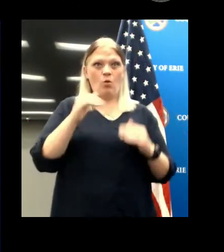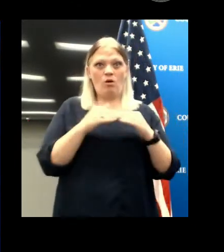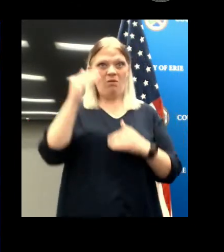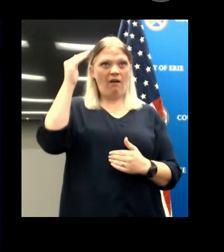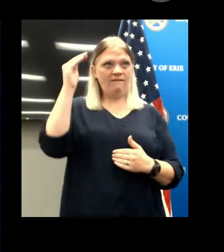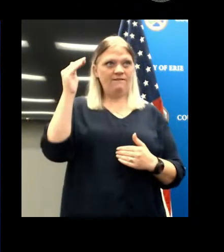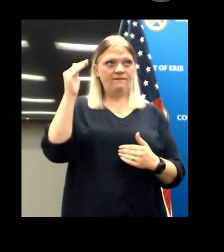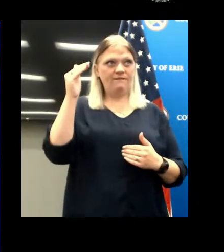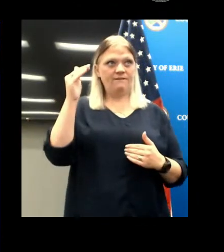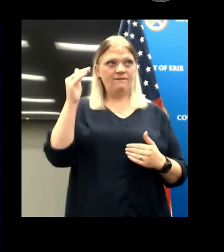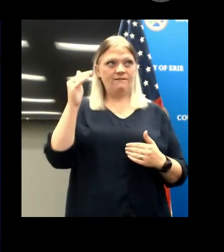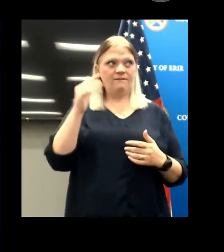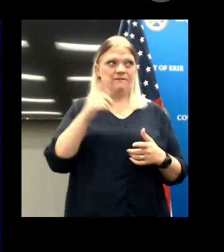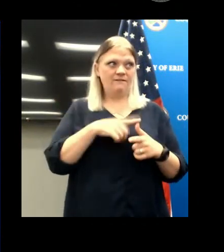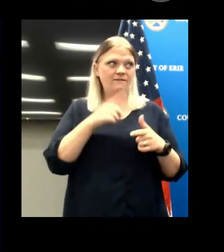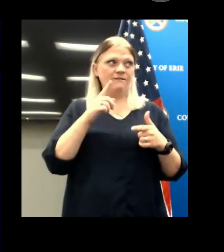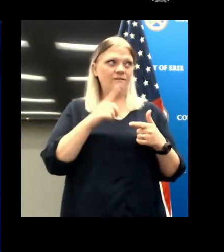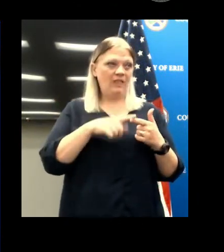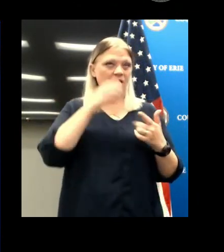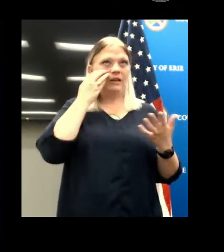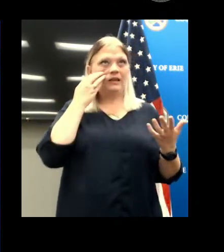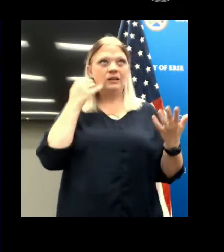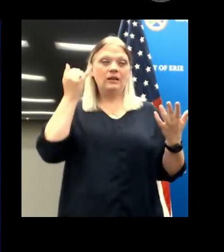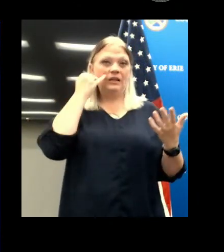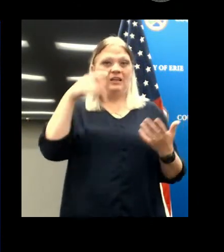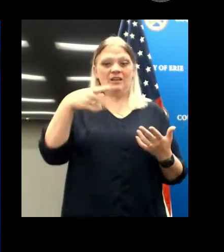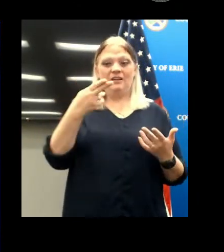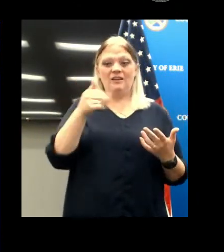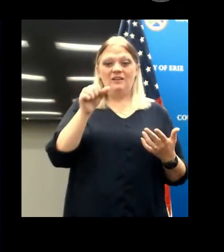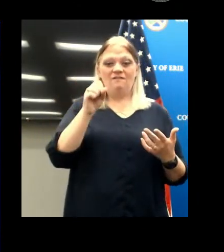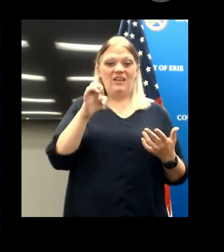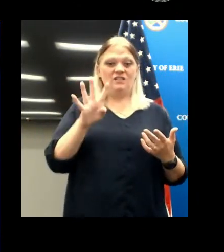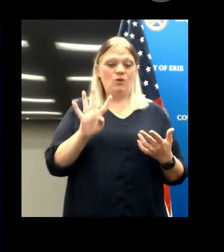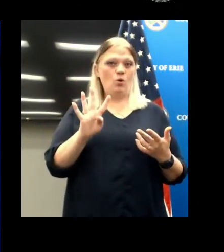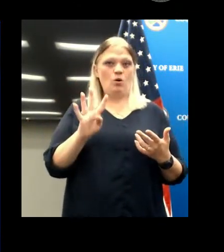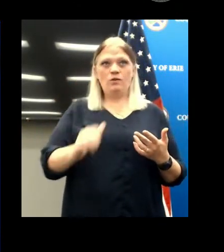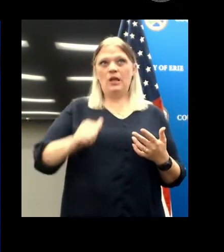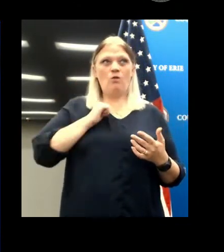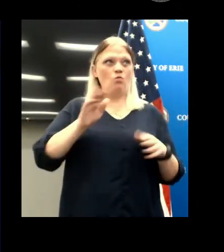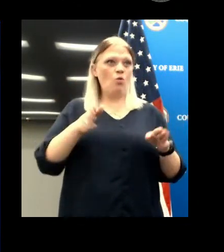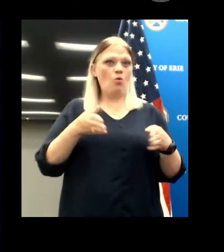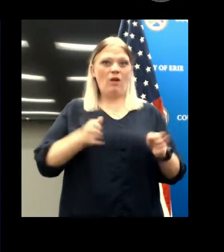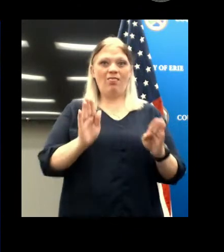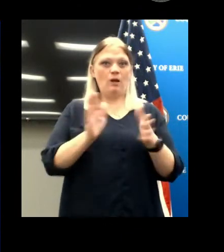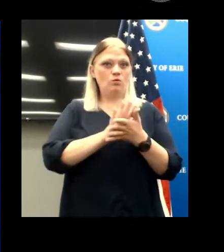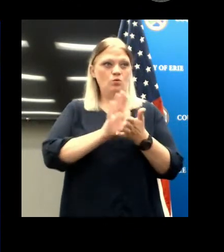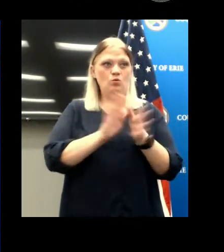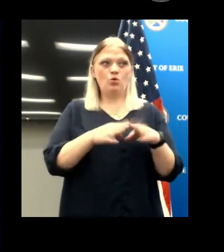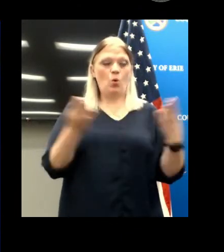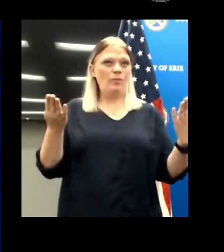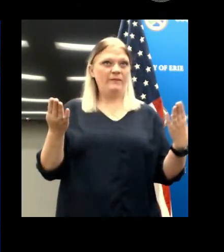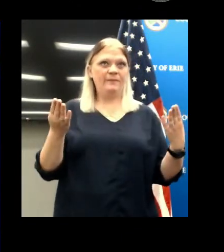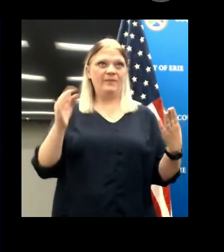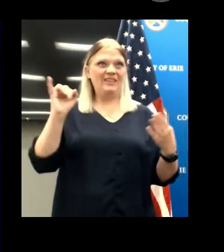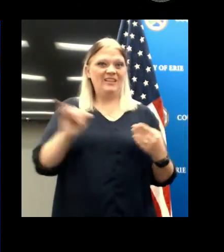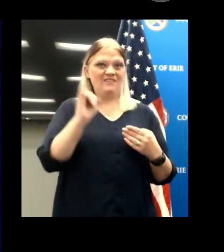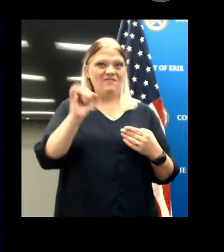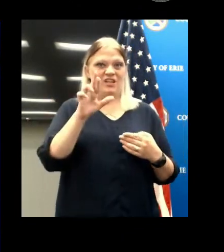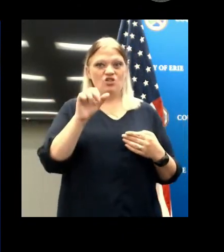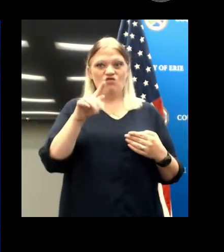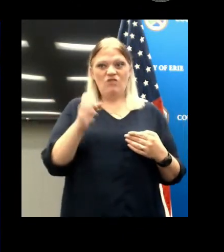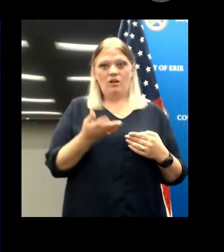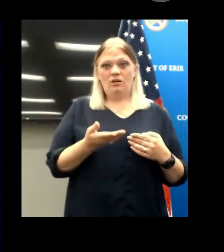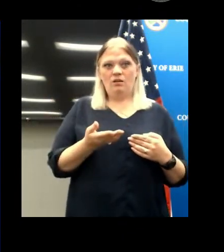above, even if we're in phase 4, they're not going to allow schools to open in the region. Our infection rate last week